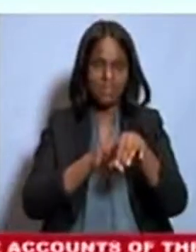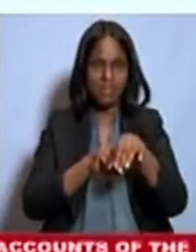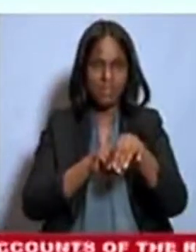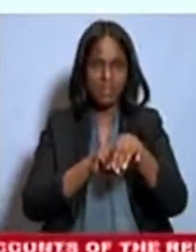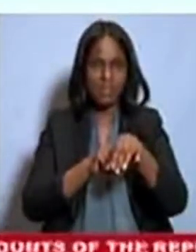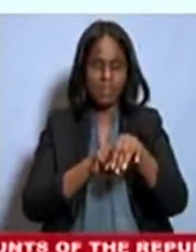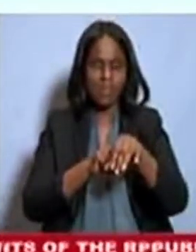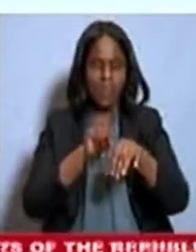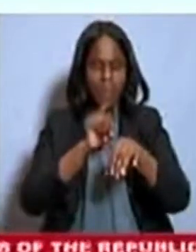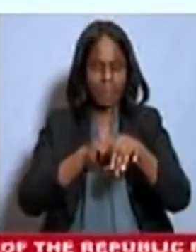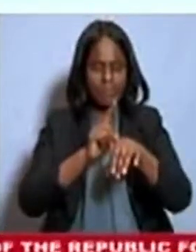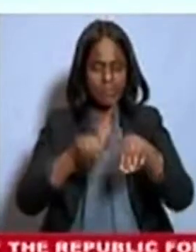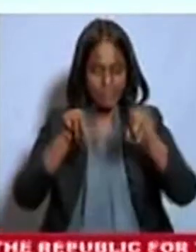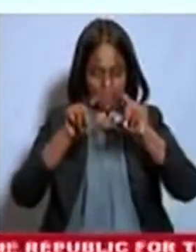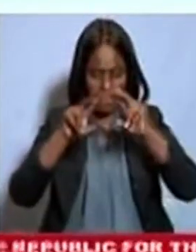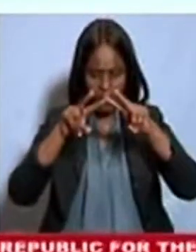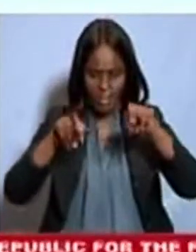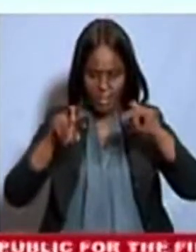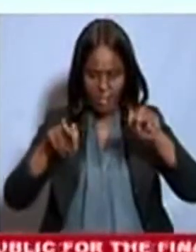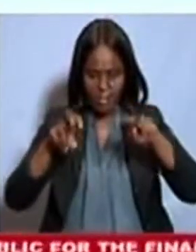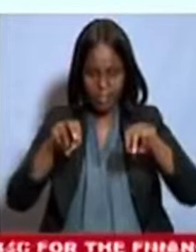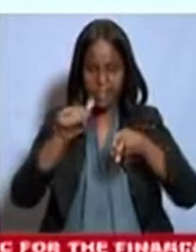the verification,